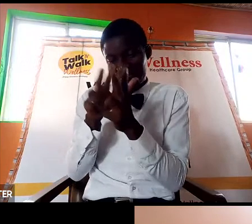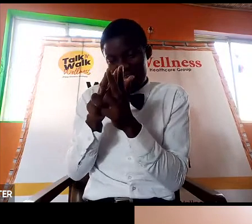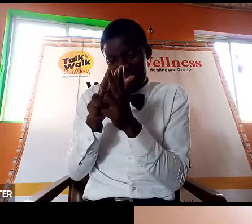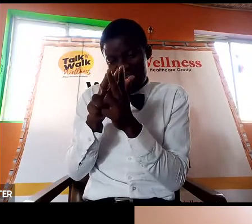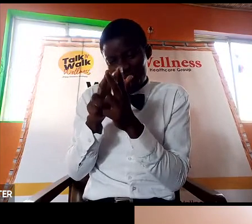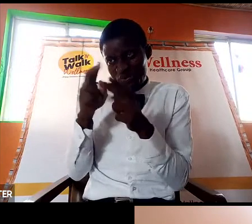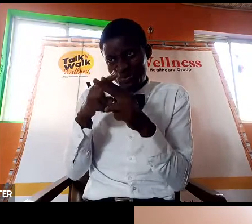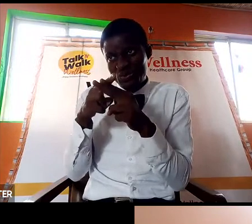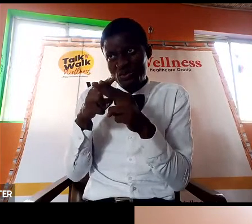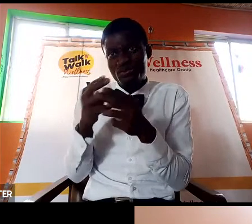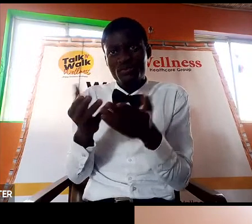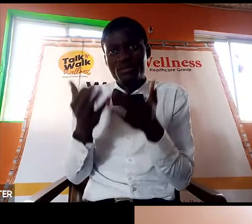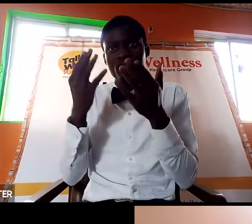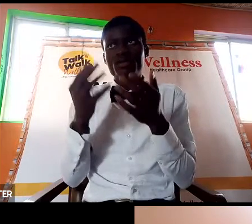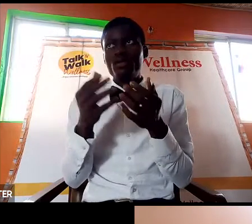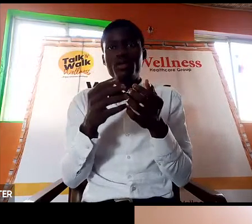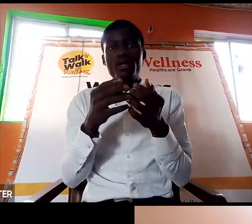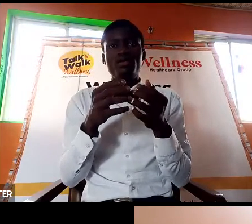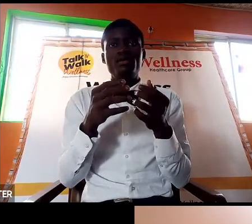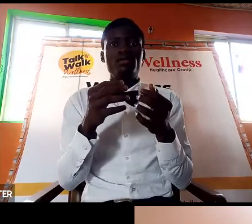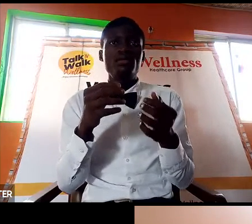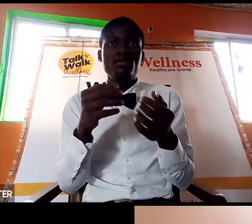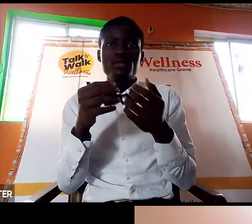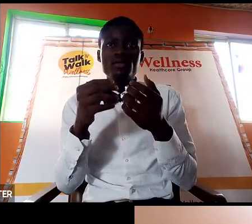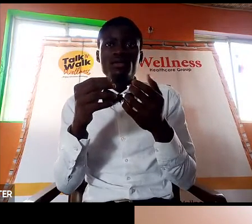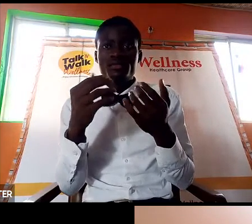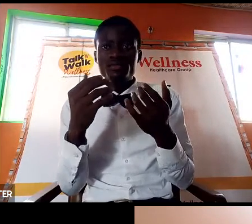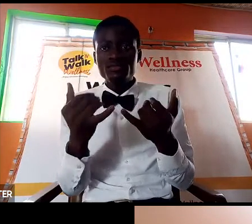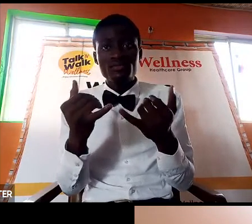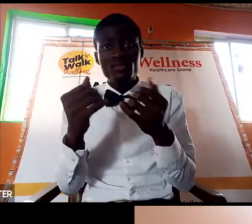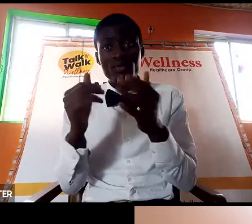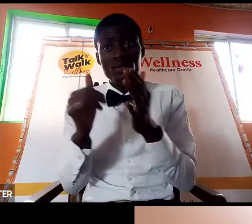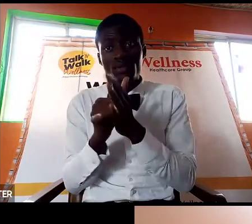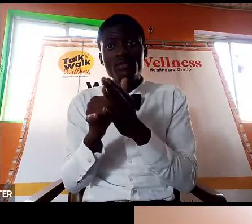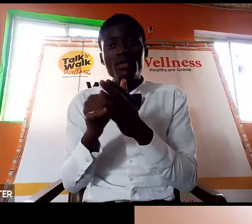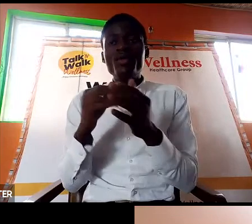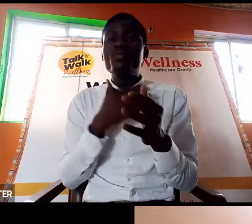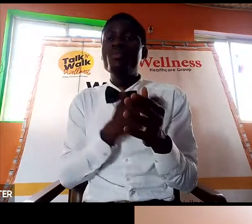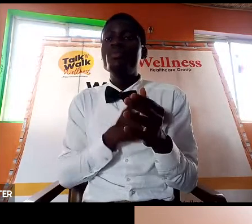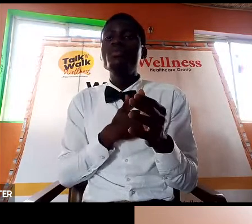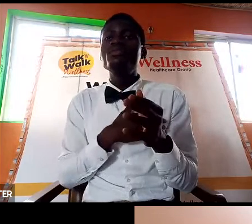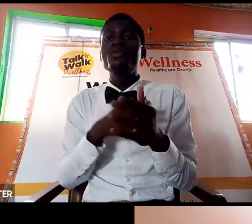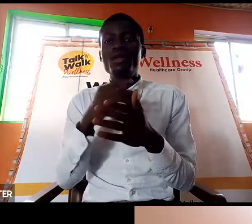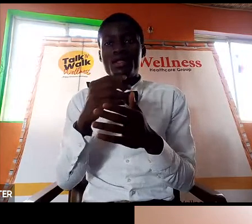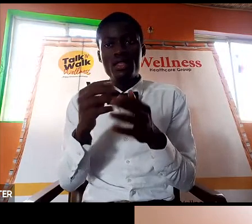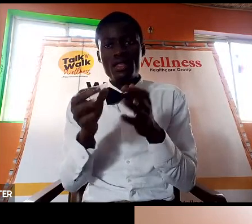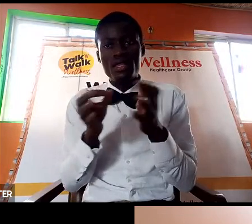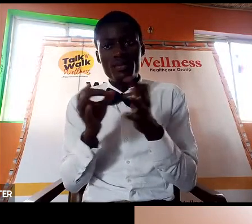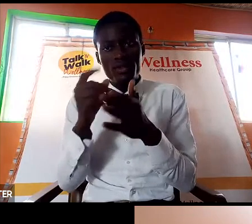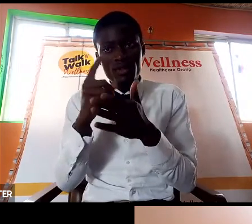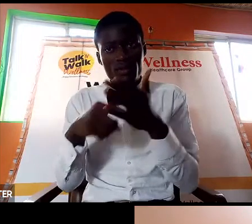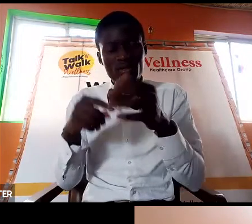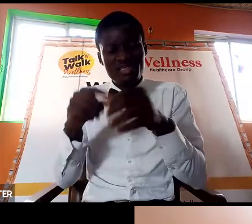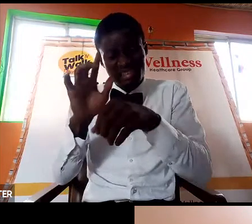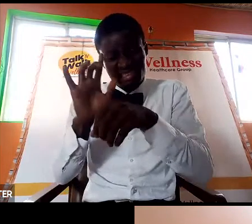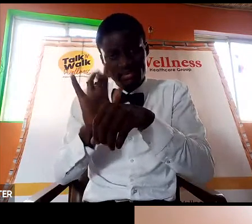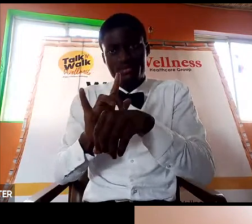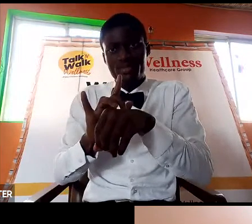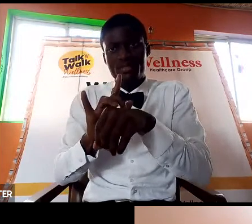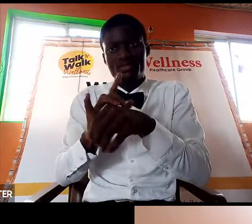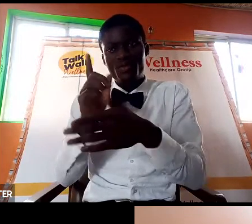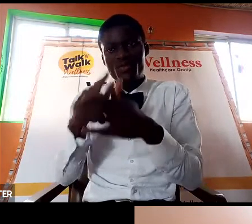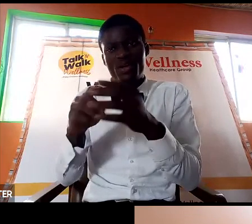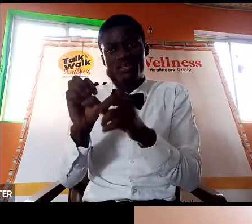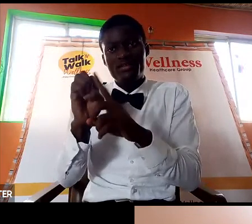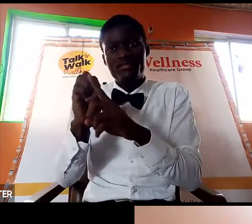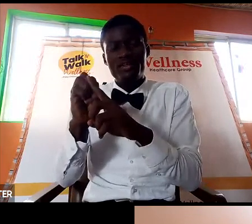That is why her libido had decreased. Can you tell us what impact that weight has on libido, on